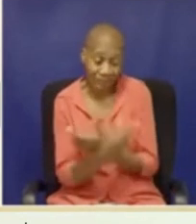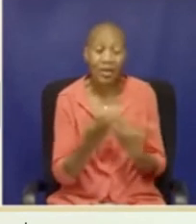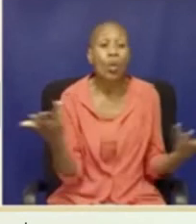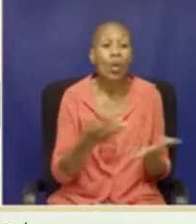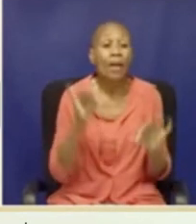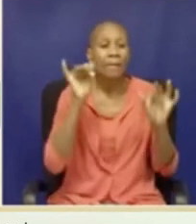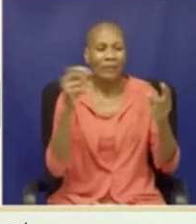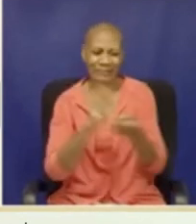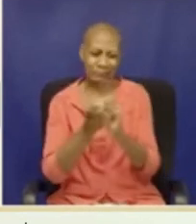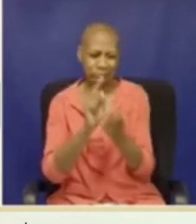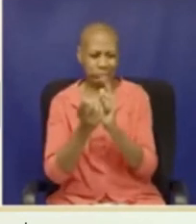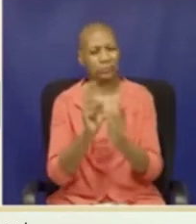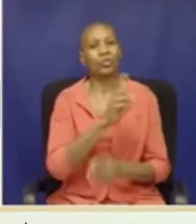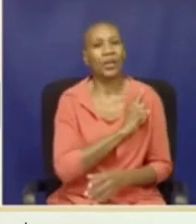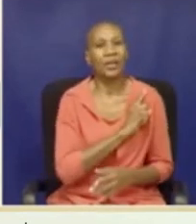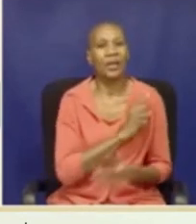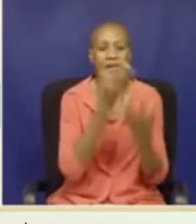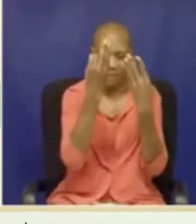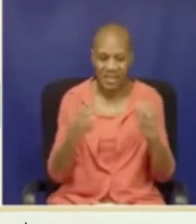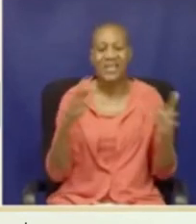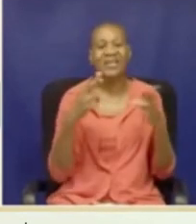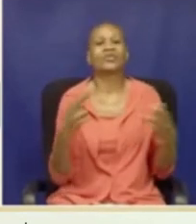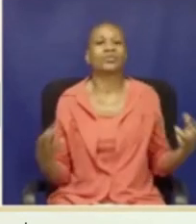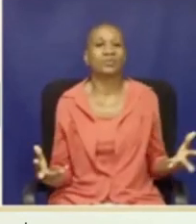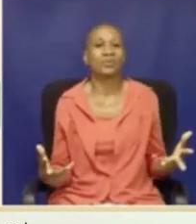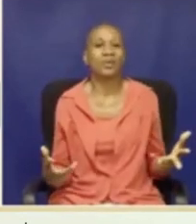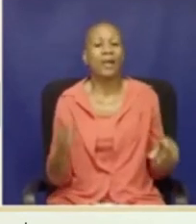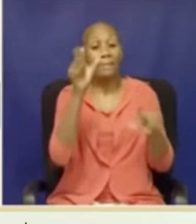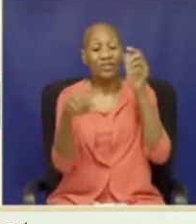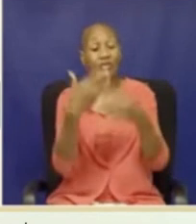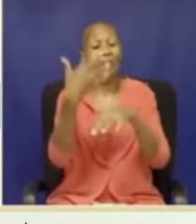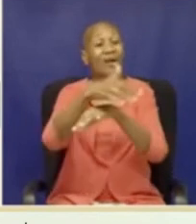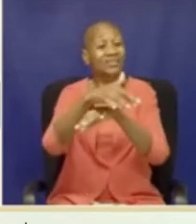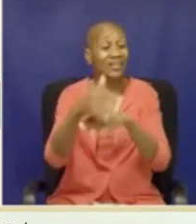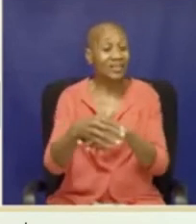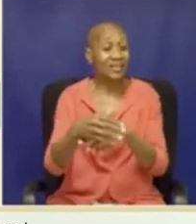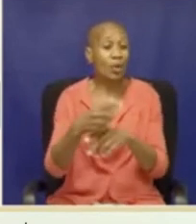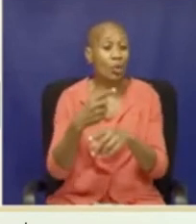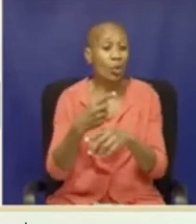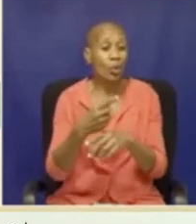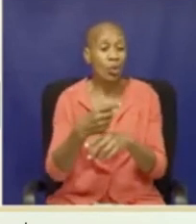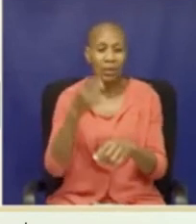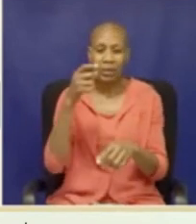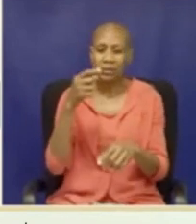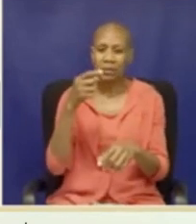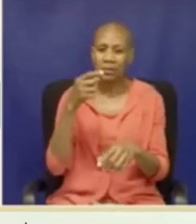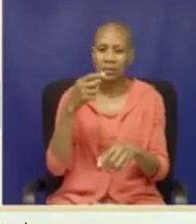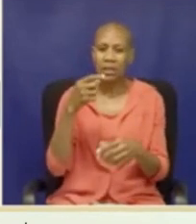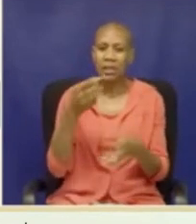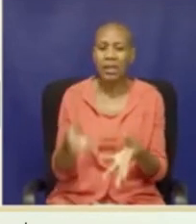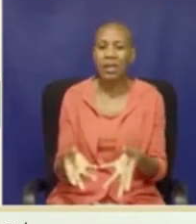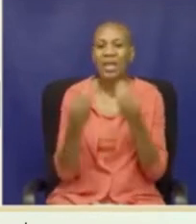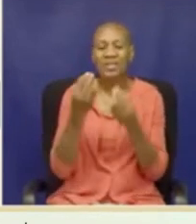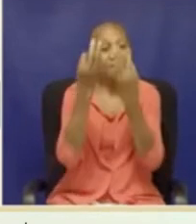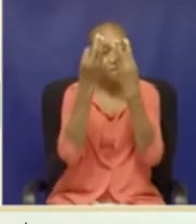and hospitals where people are fighting over free resources. Illegal immigrants have been